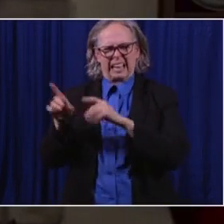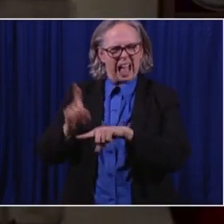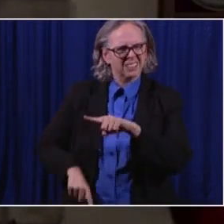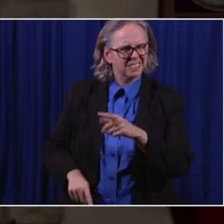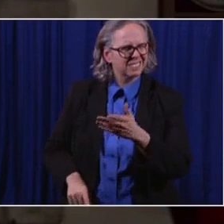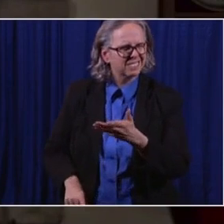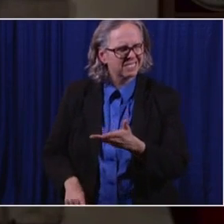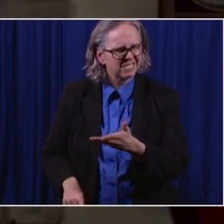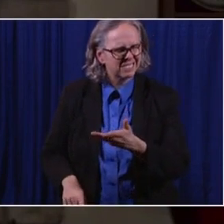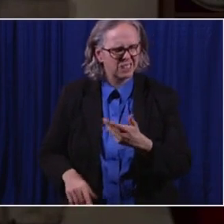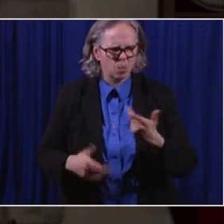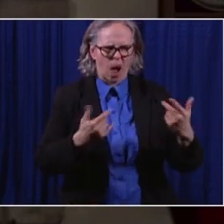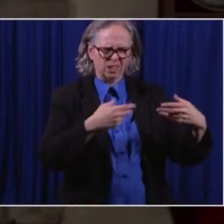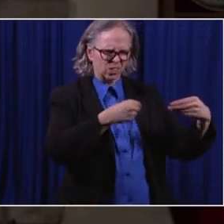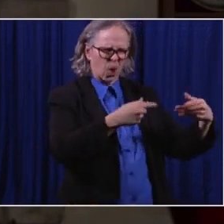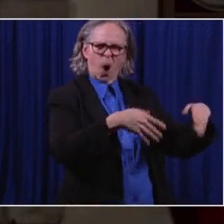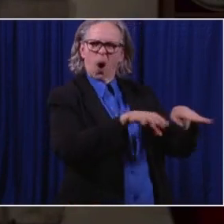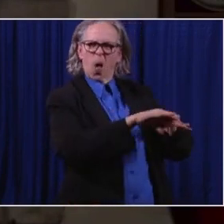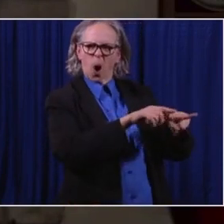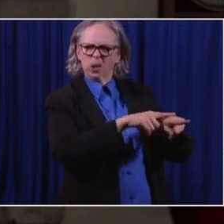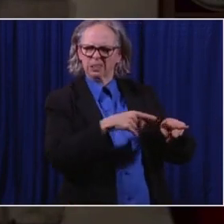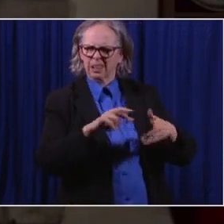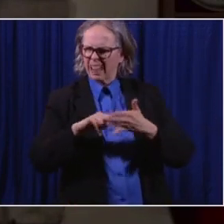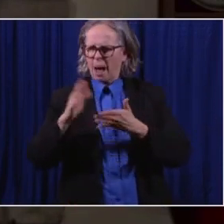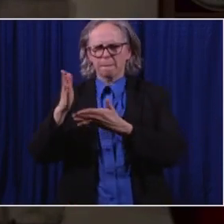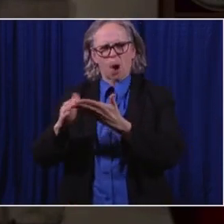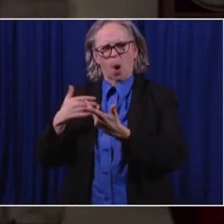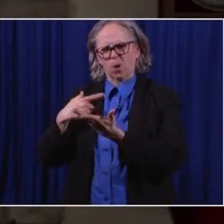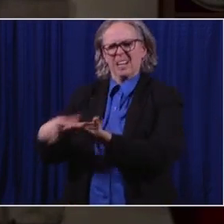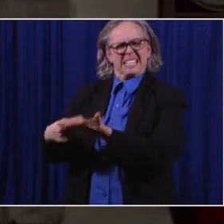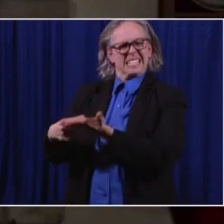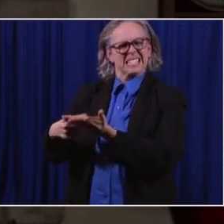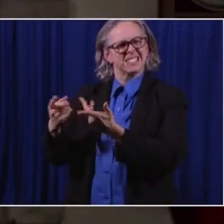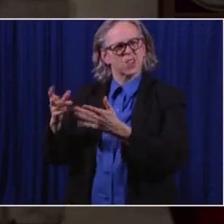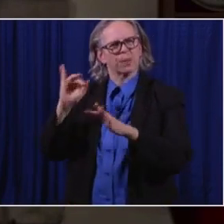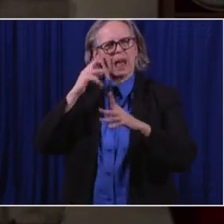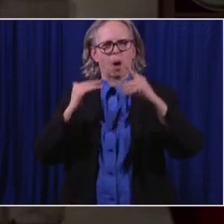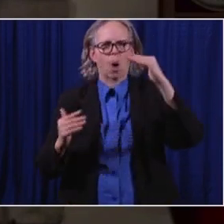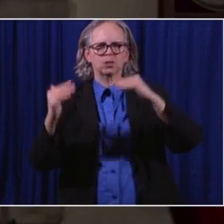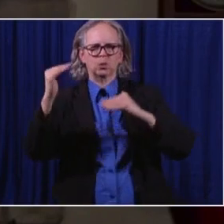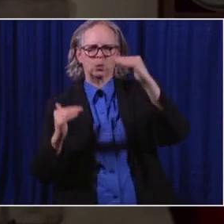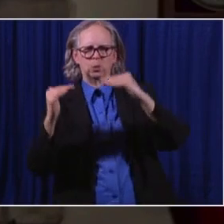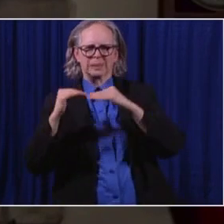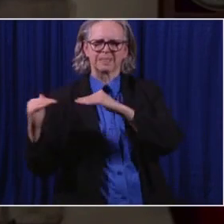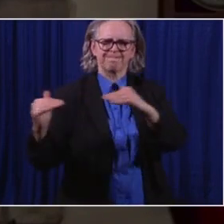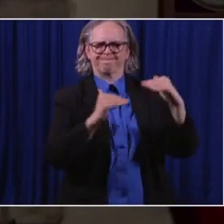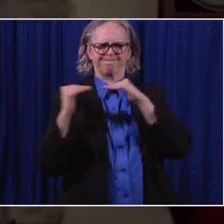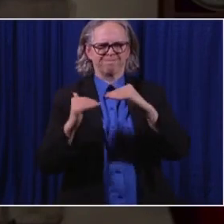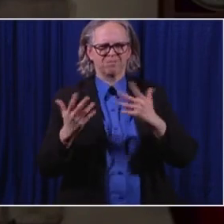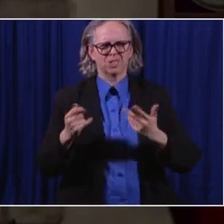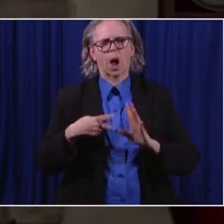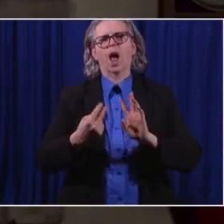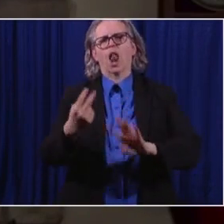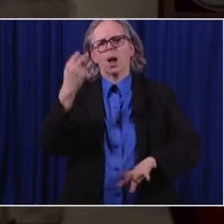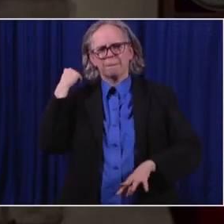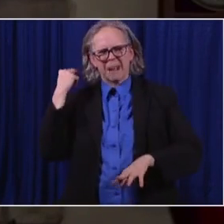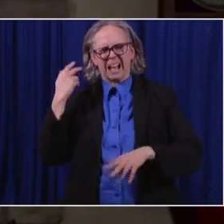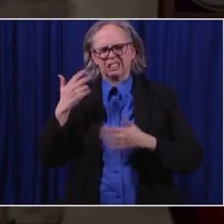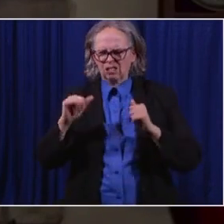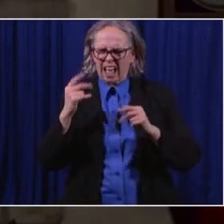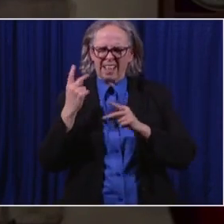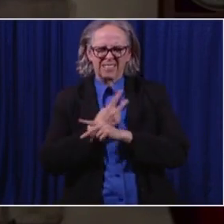well. So we were trying to look at that inequity going forward. And it's something that I